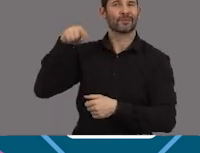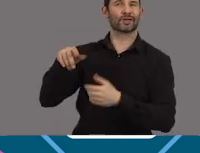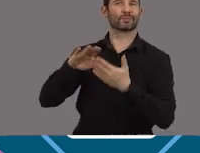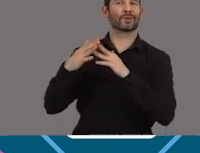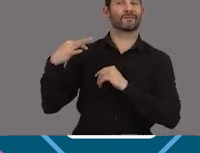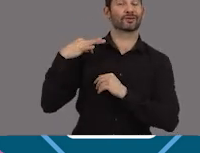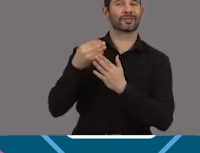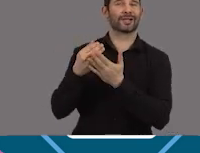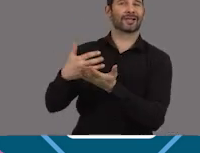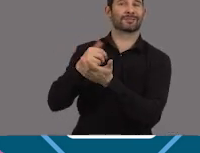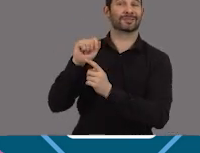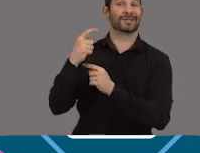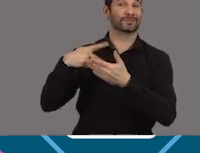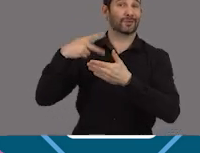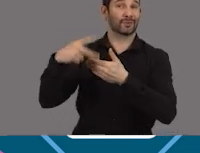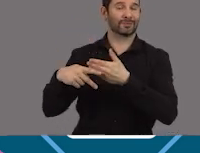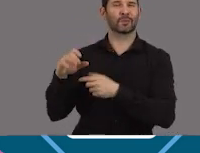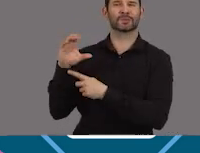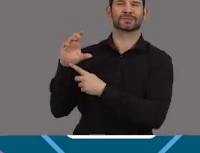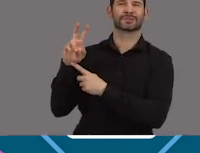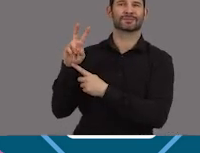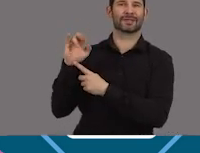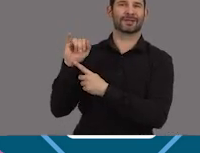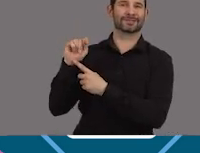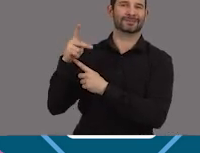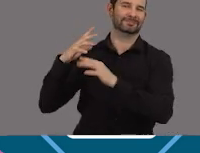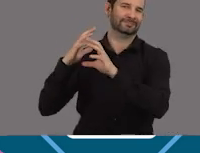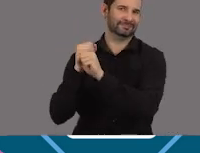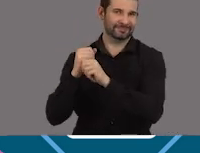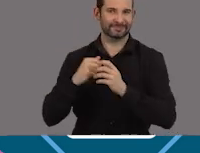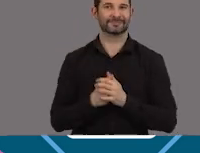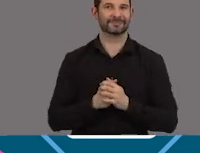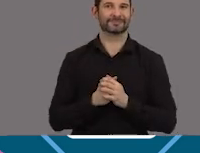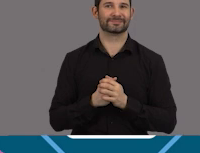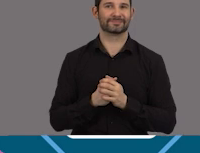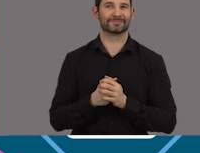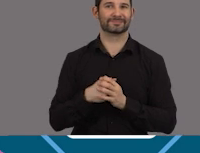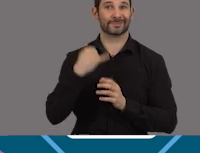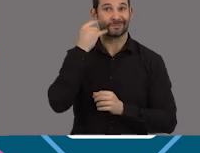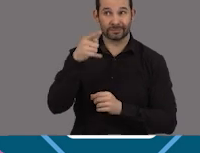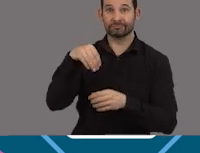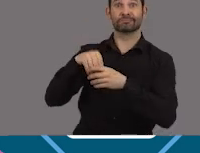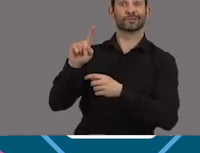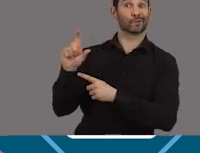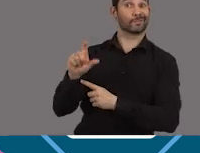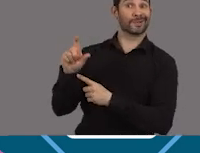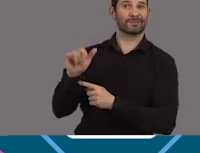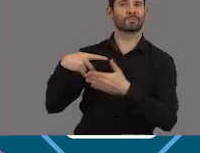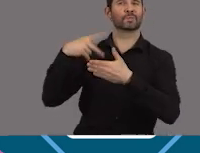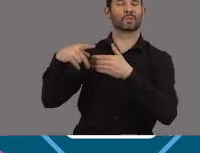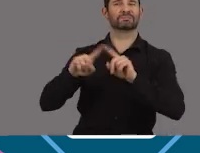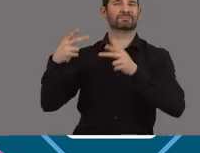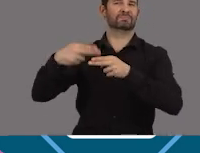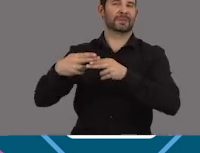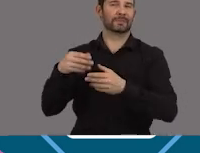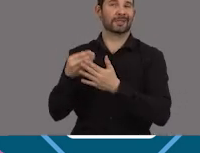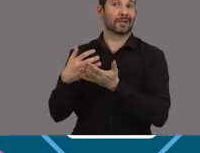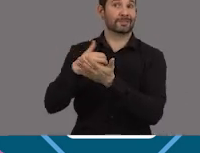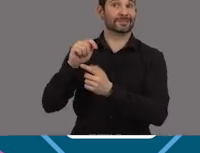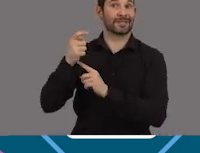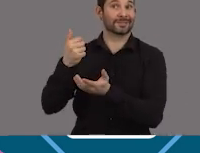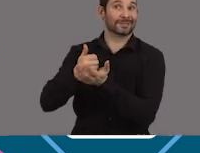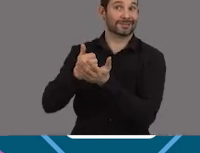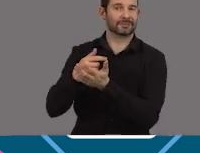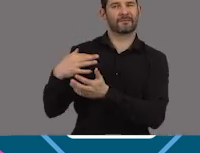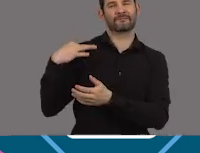grant for Community Volunteer Income Tax Program, or CVITP. If you're in Quebec, the program is known as the